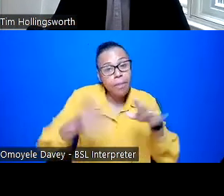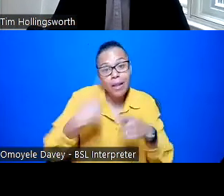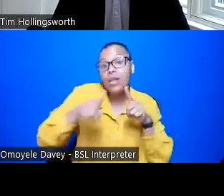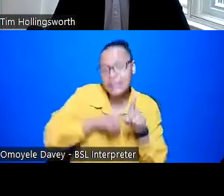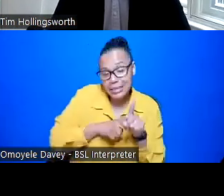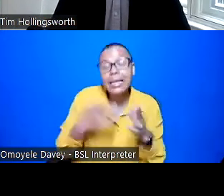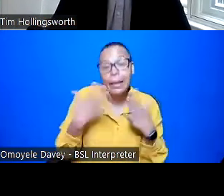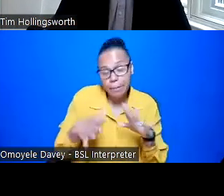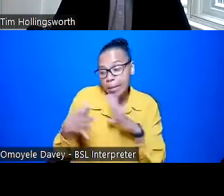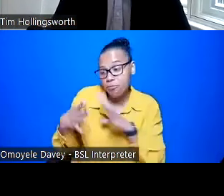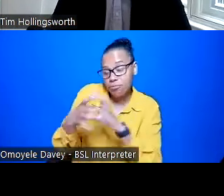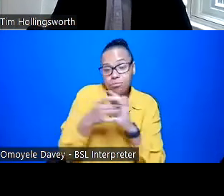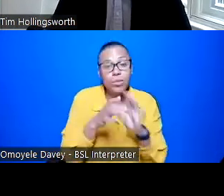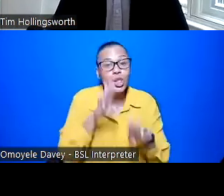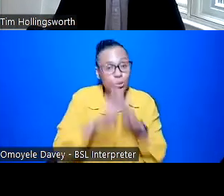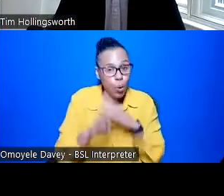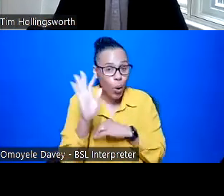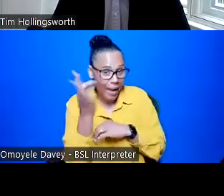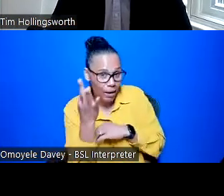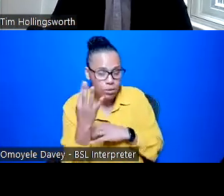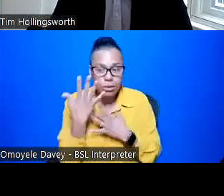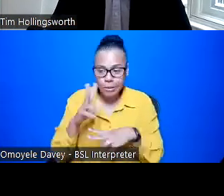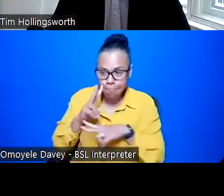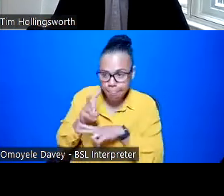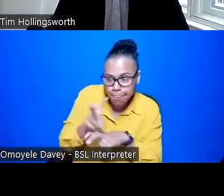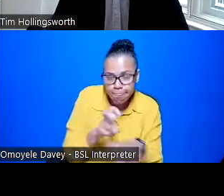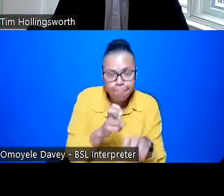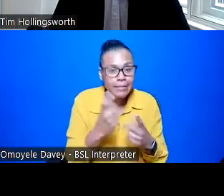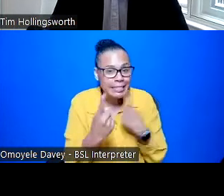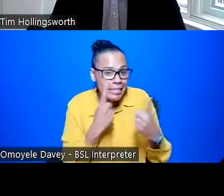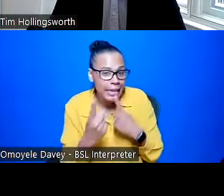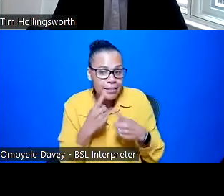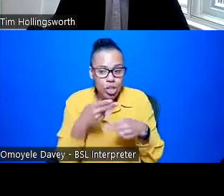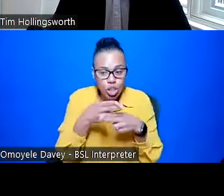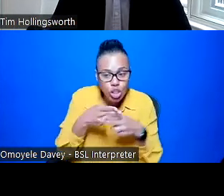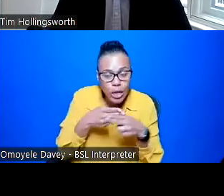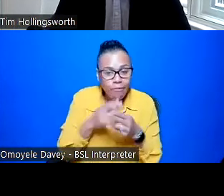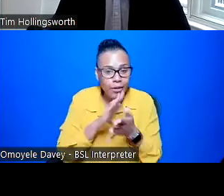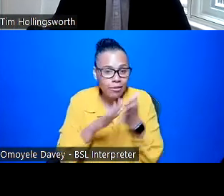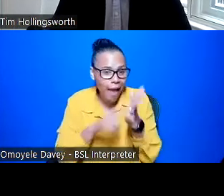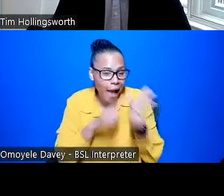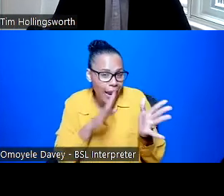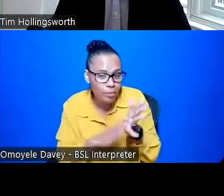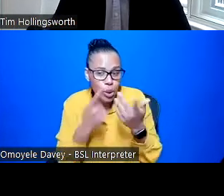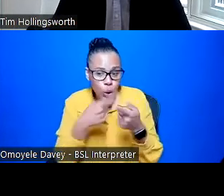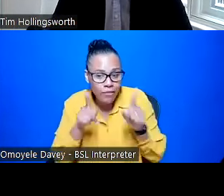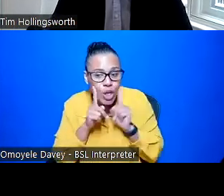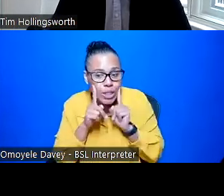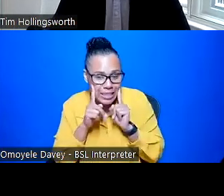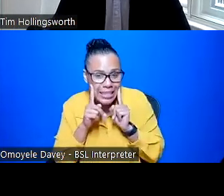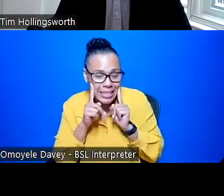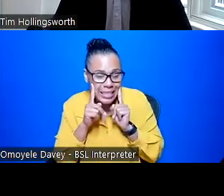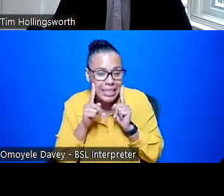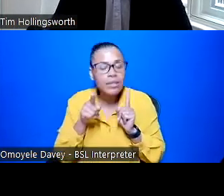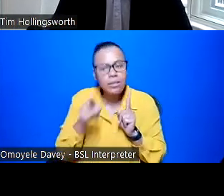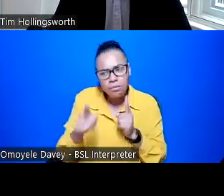mentioned. We looked both at the data, working with Sheffield Hallam University, and also crucially to listen to and understand the lived experience